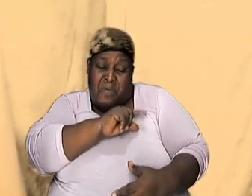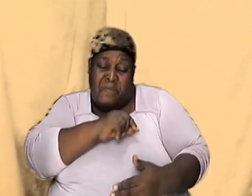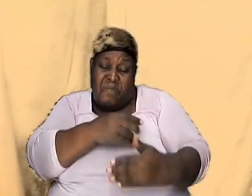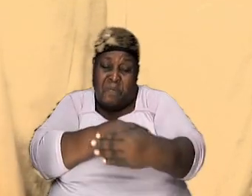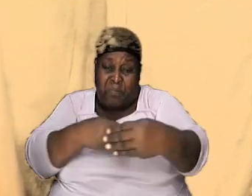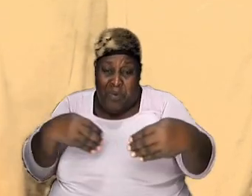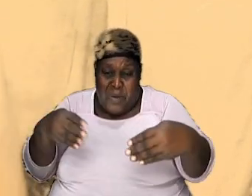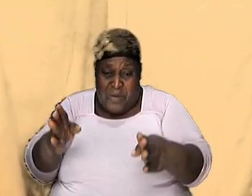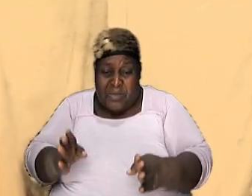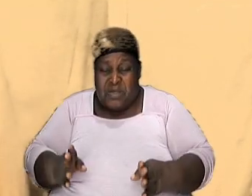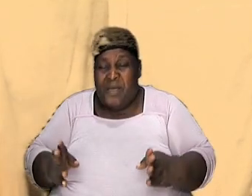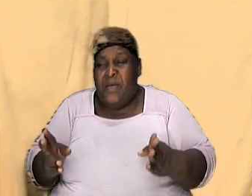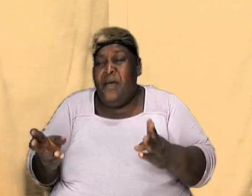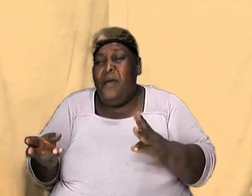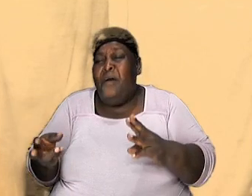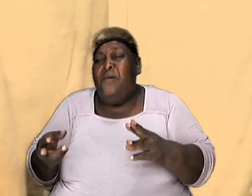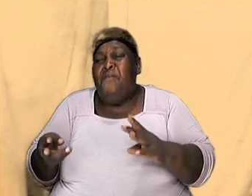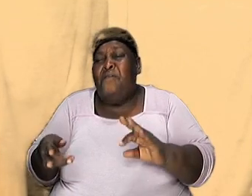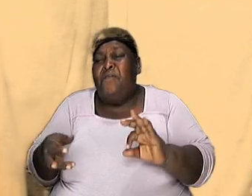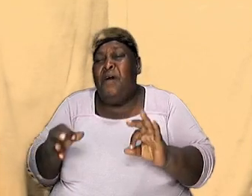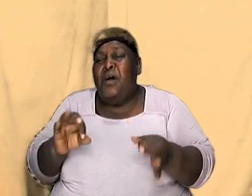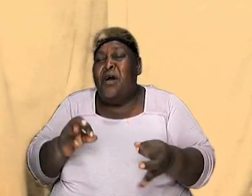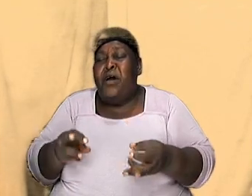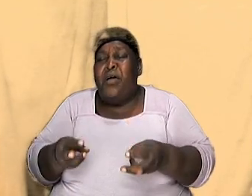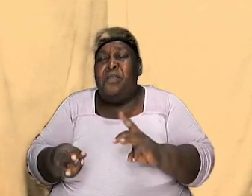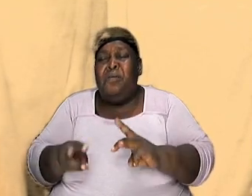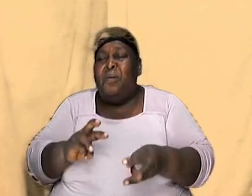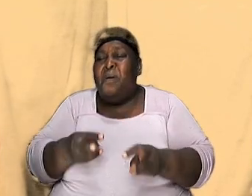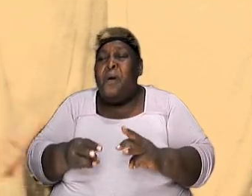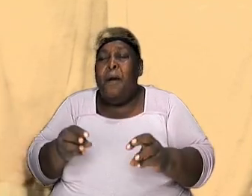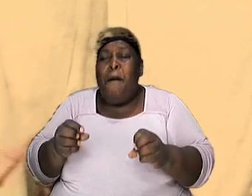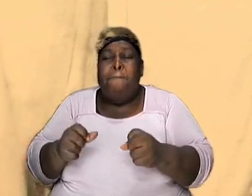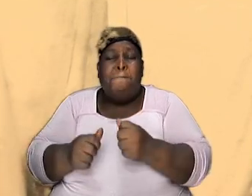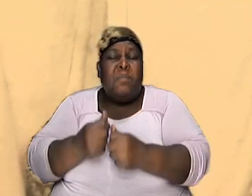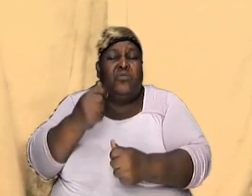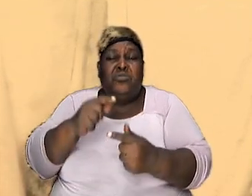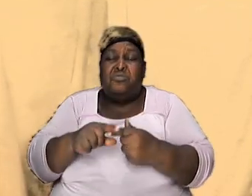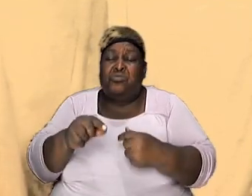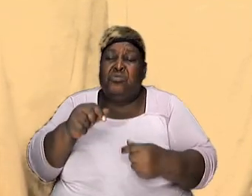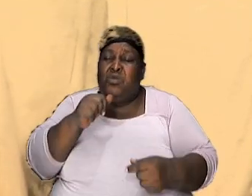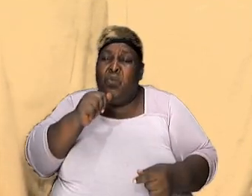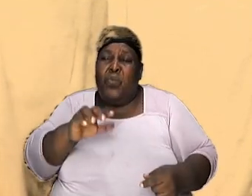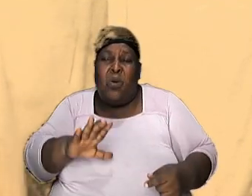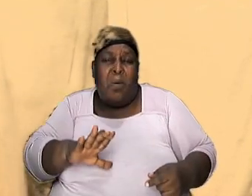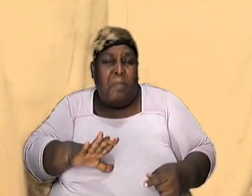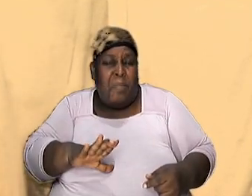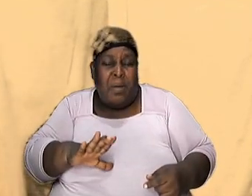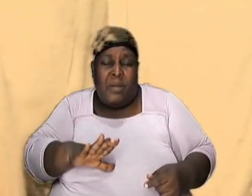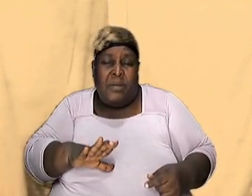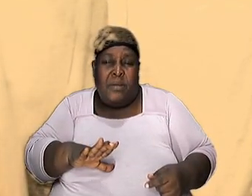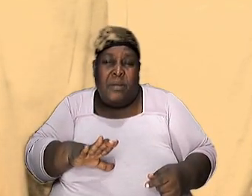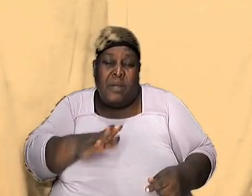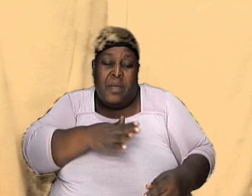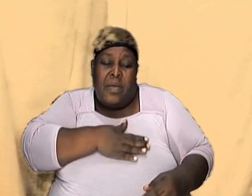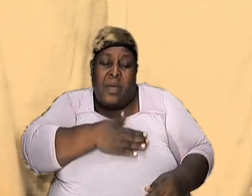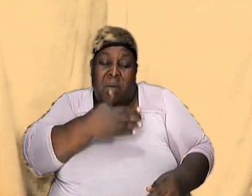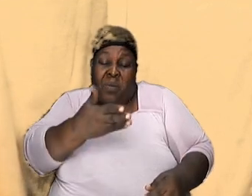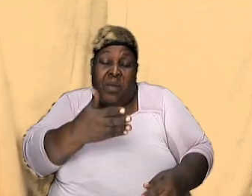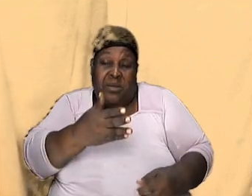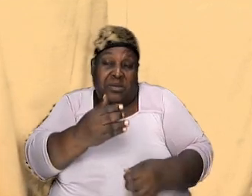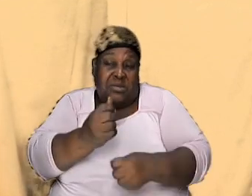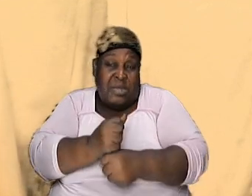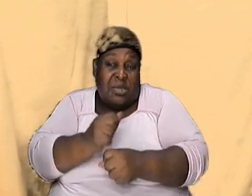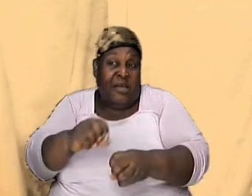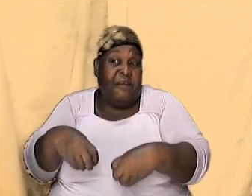valued much to her, amen, and valued practically her life savings. And she was willing to take that and to